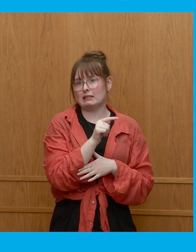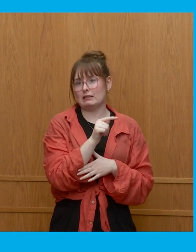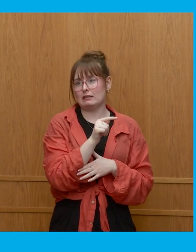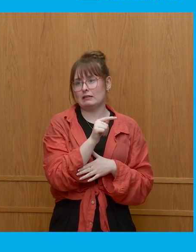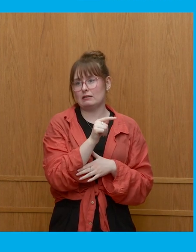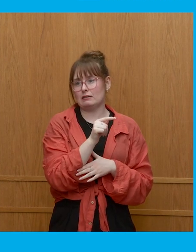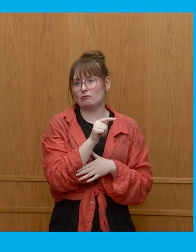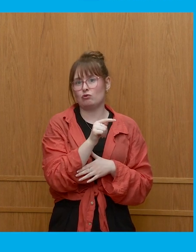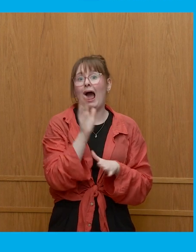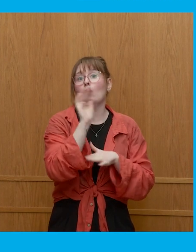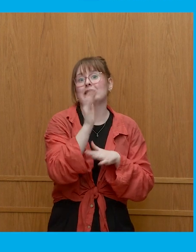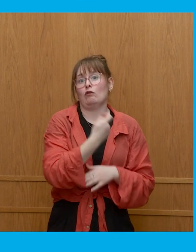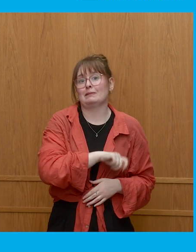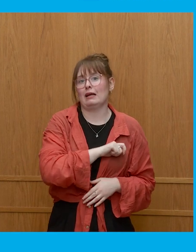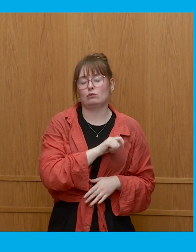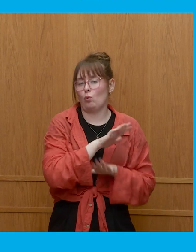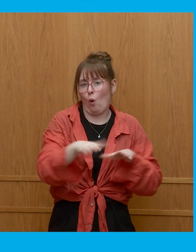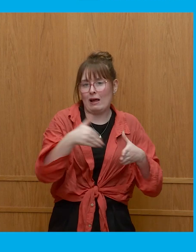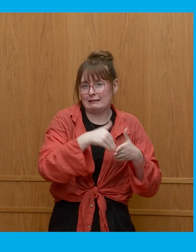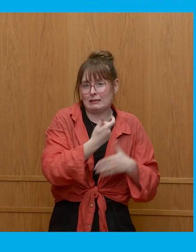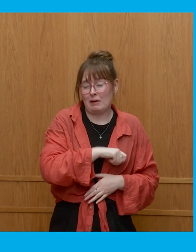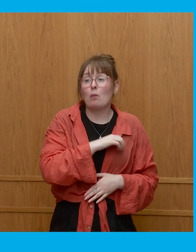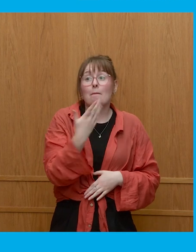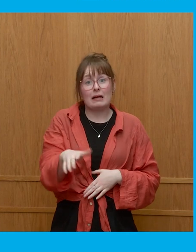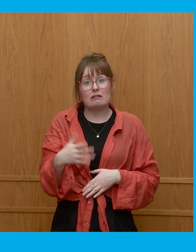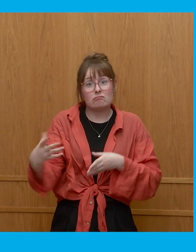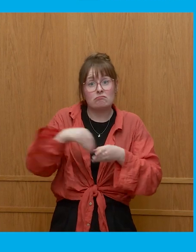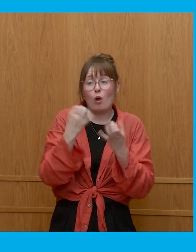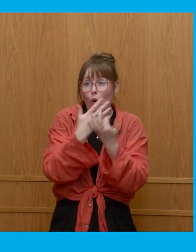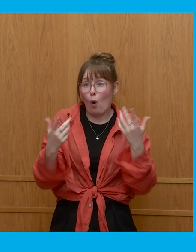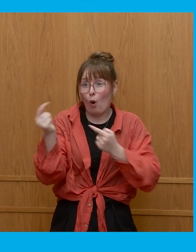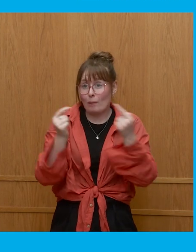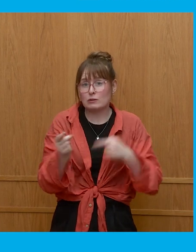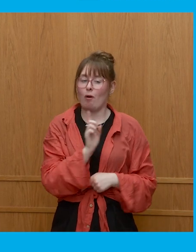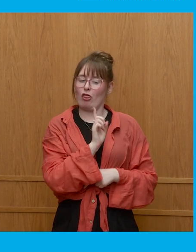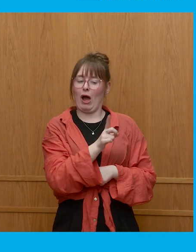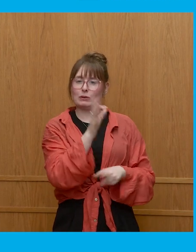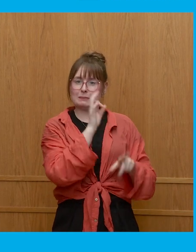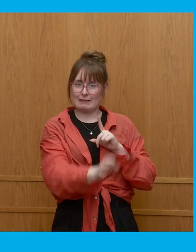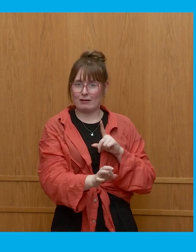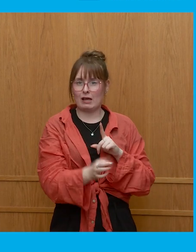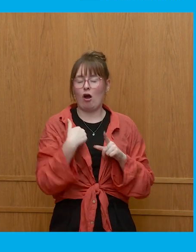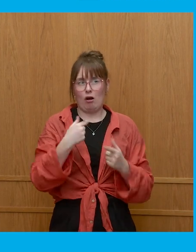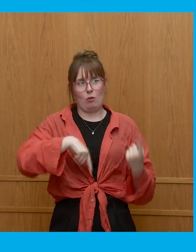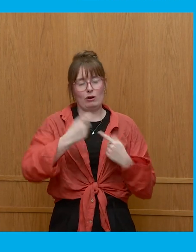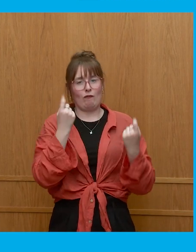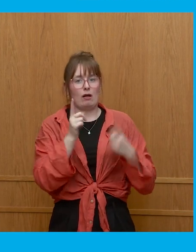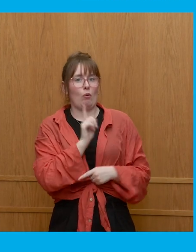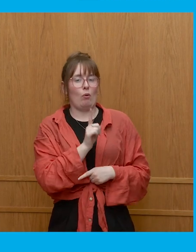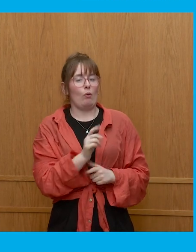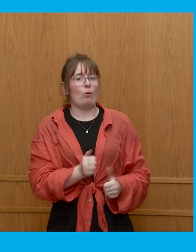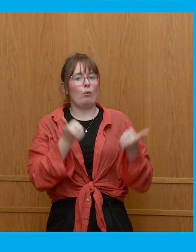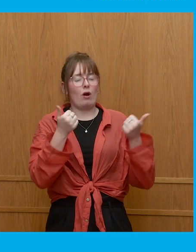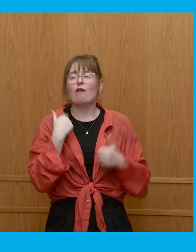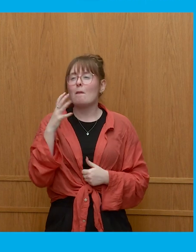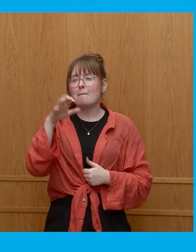outside Spain. Well, actually, we had many other competitions, but this one arrived to be realized. And I